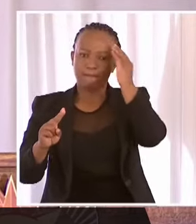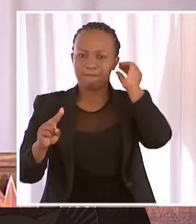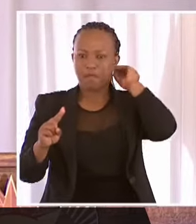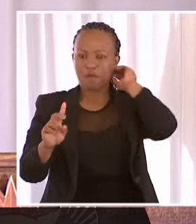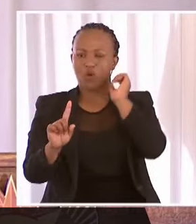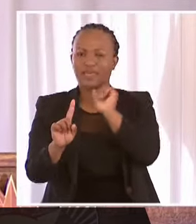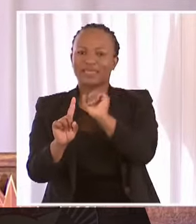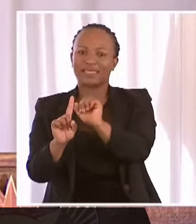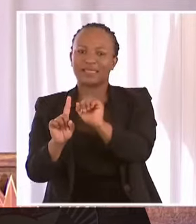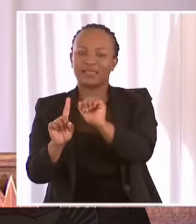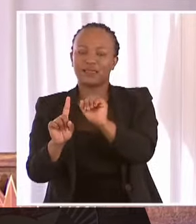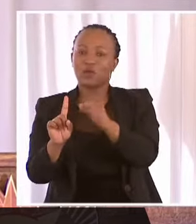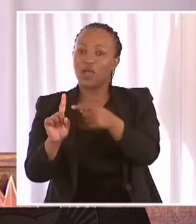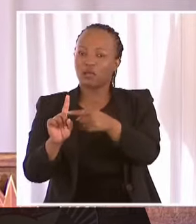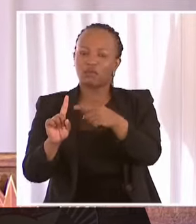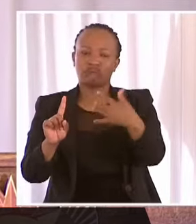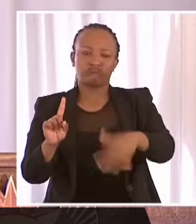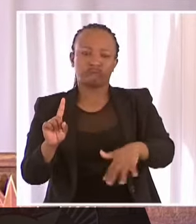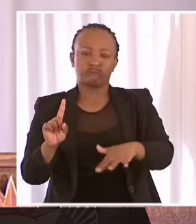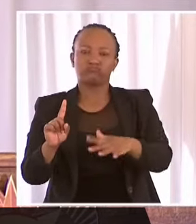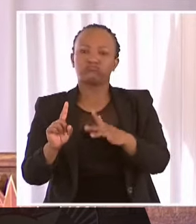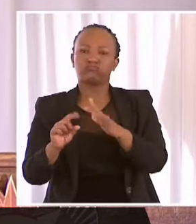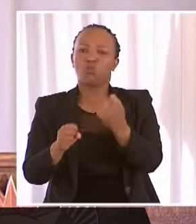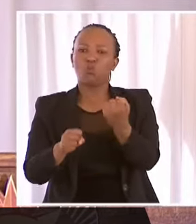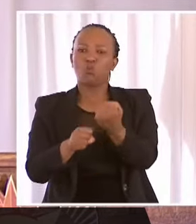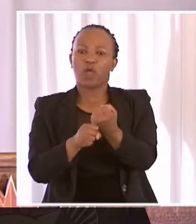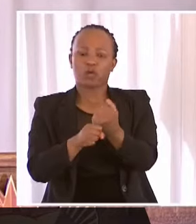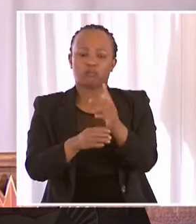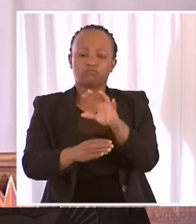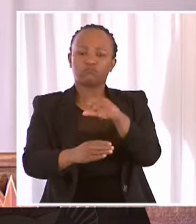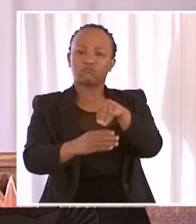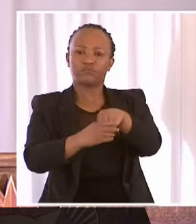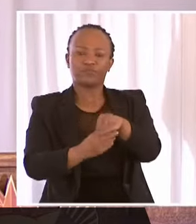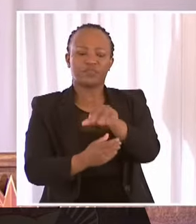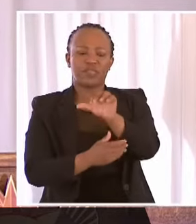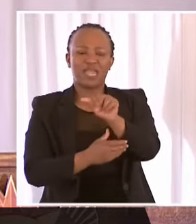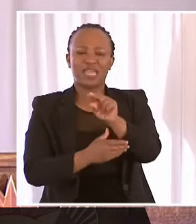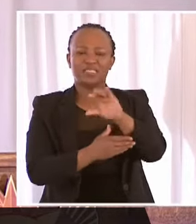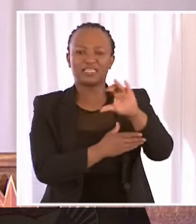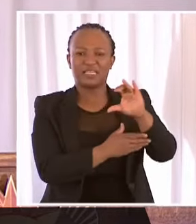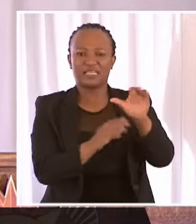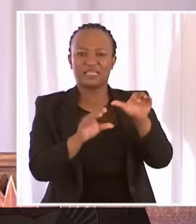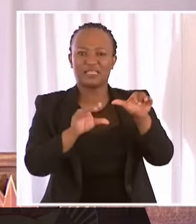as the finest cadre of the African National Congress.